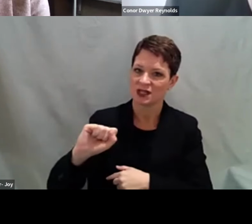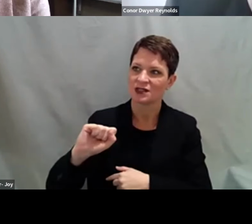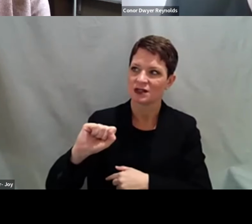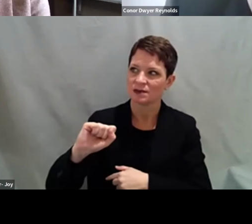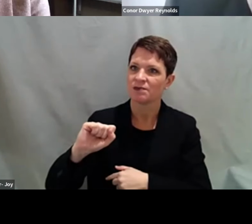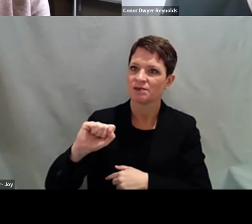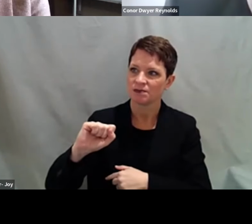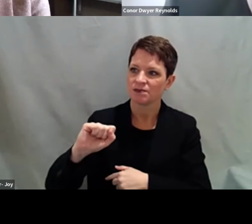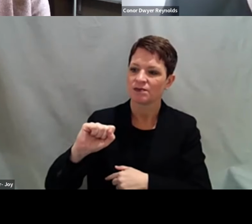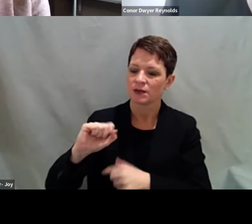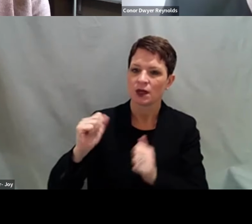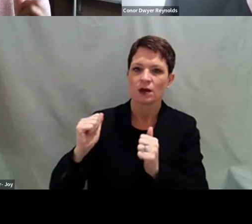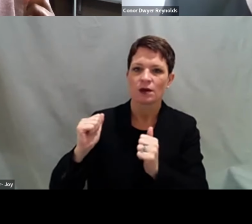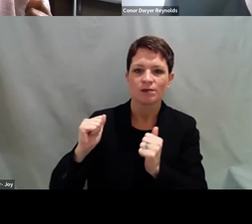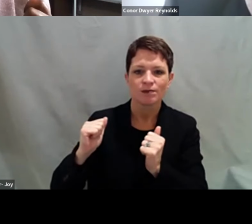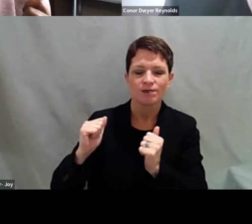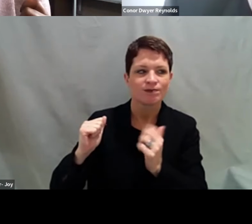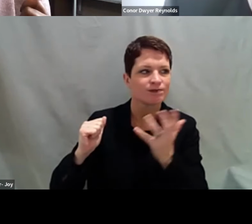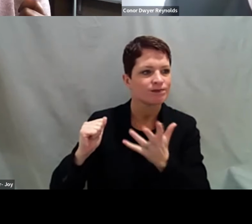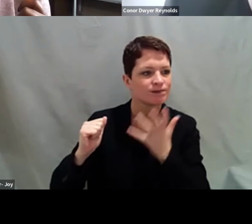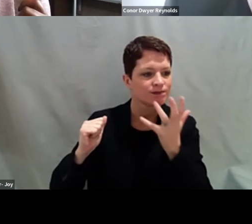of